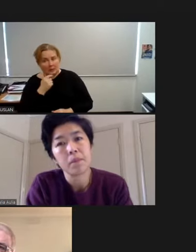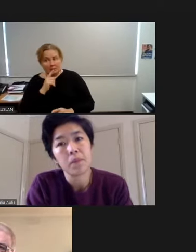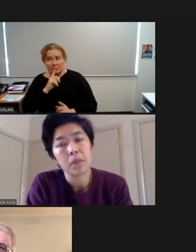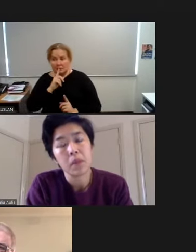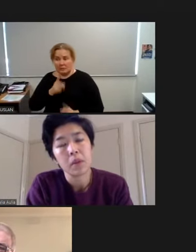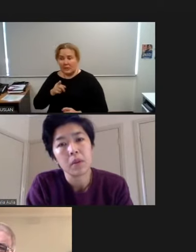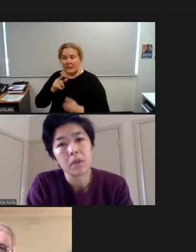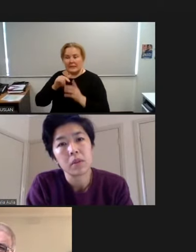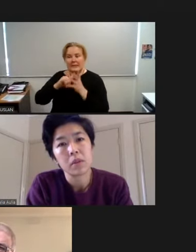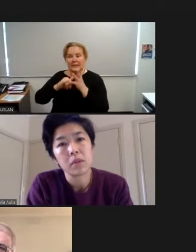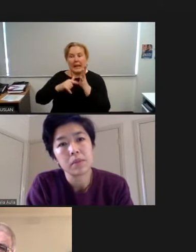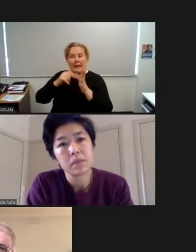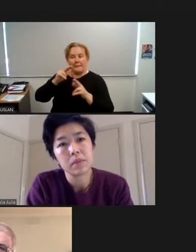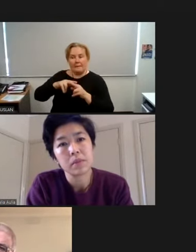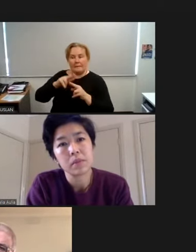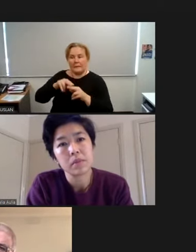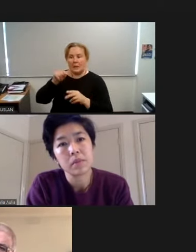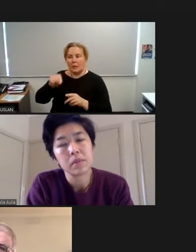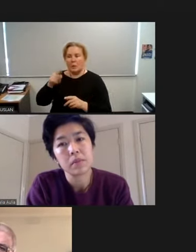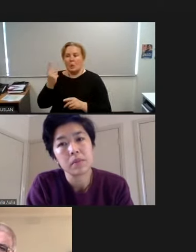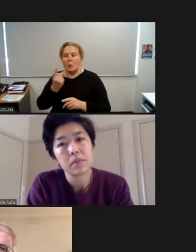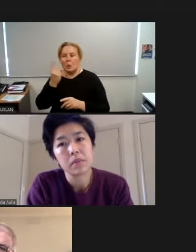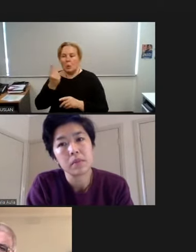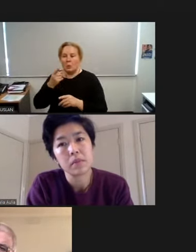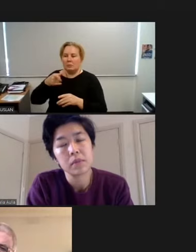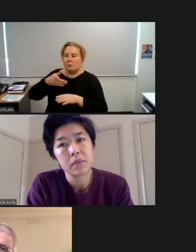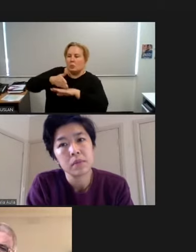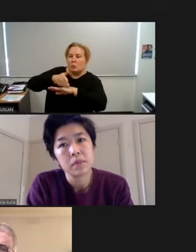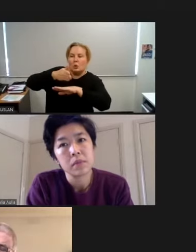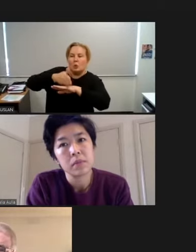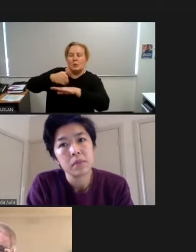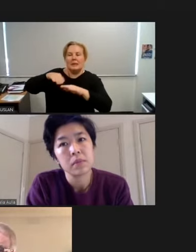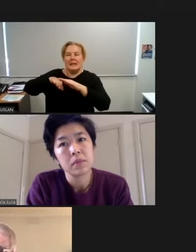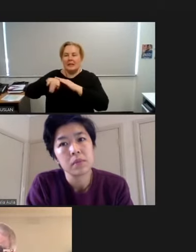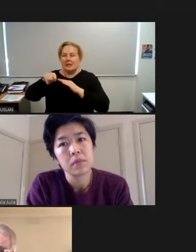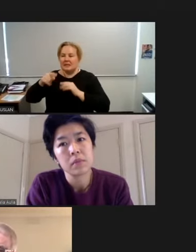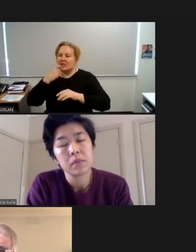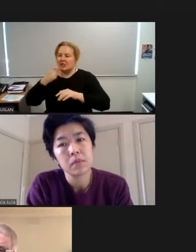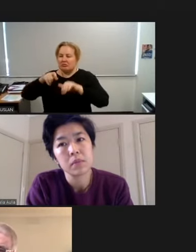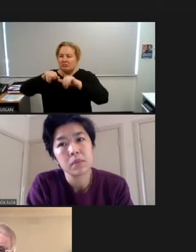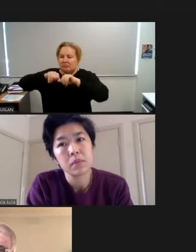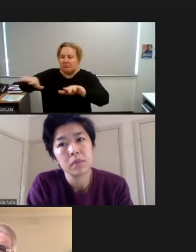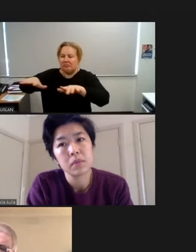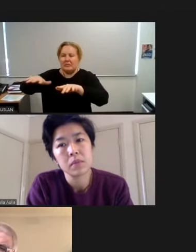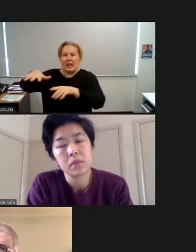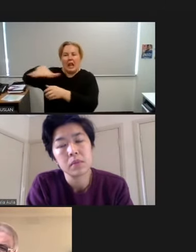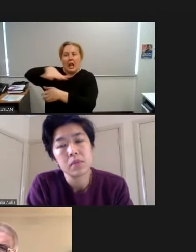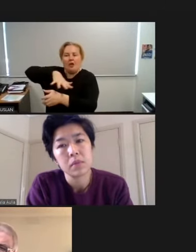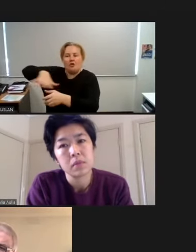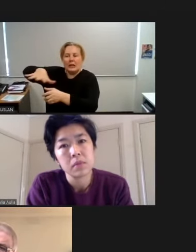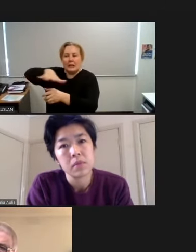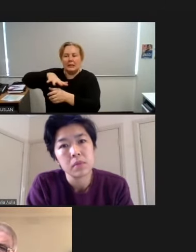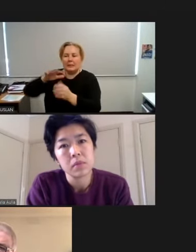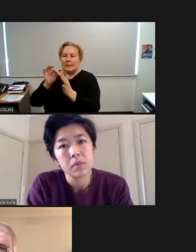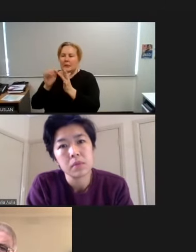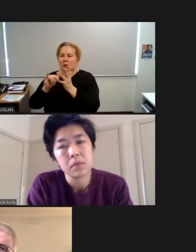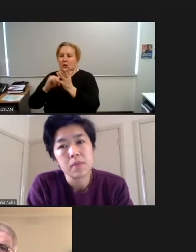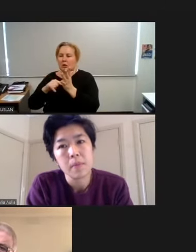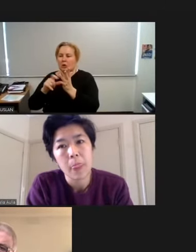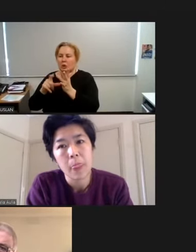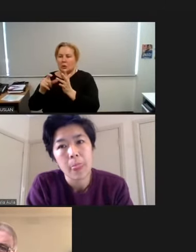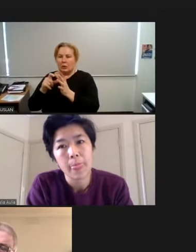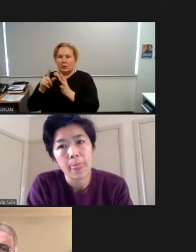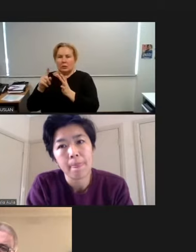staff who've operated in hotspots from those that haven't entered those particular postcodes or